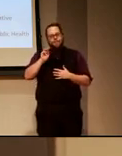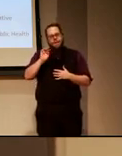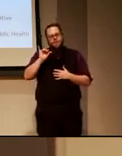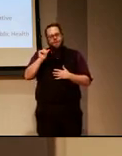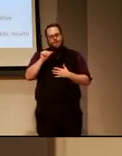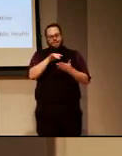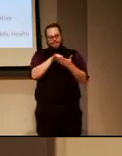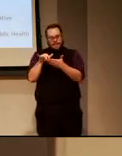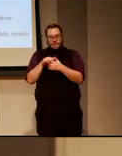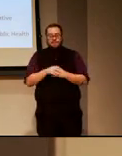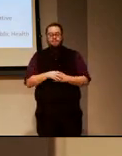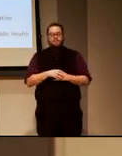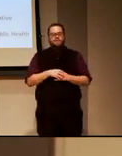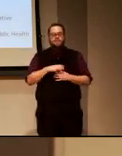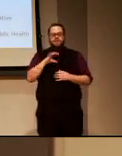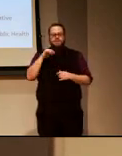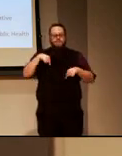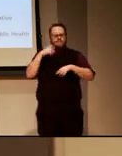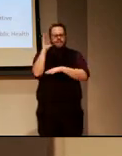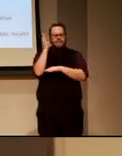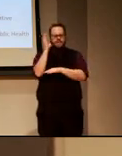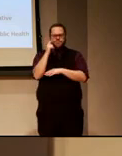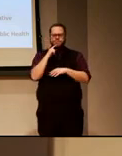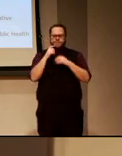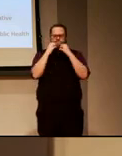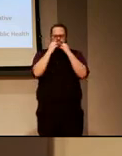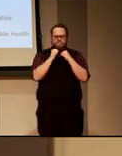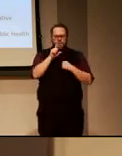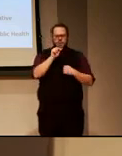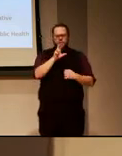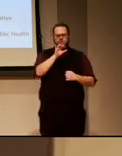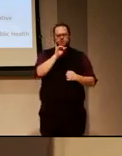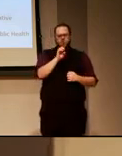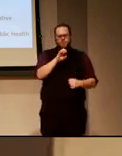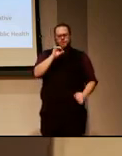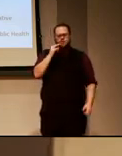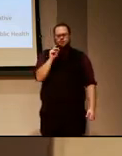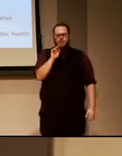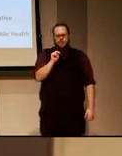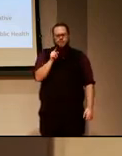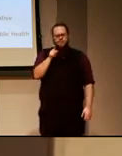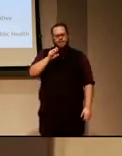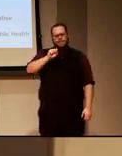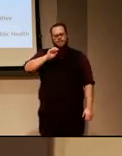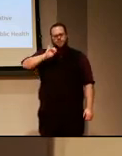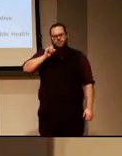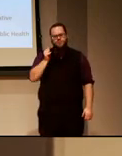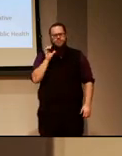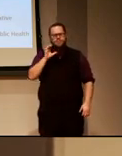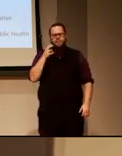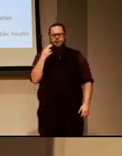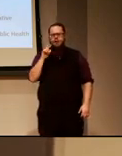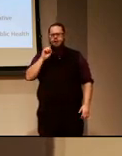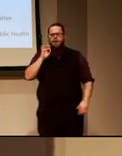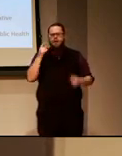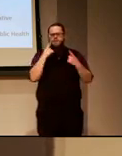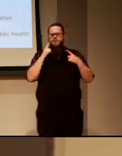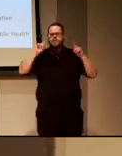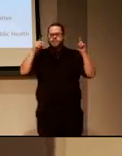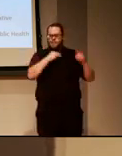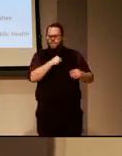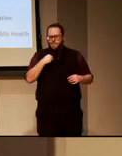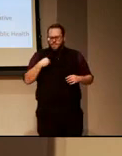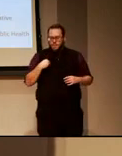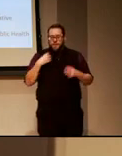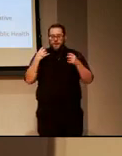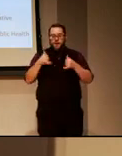Johnston Lecture was very dear to Lori Johnston, an SOJC Hall of Achievement member and award-winning New